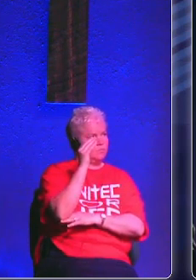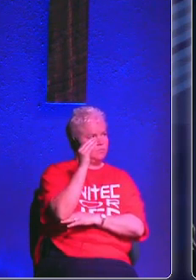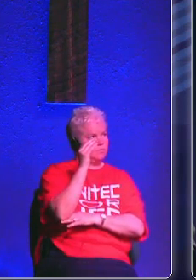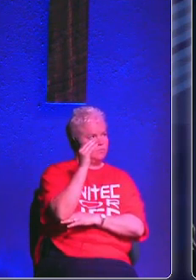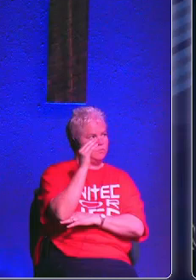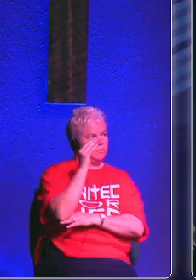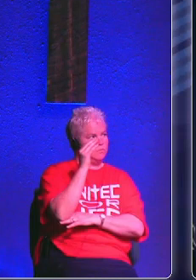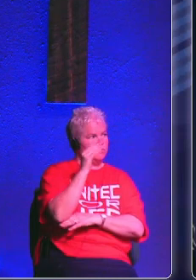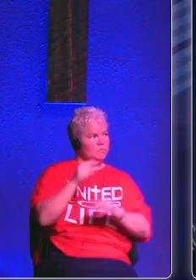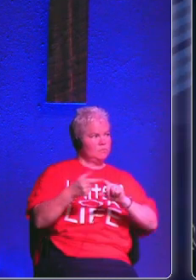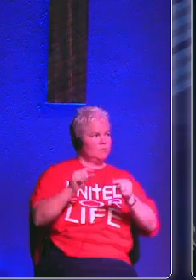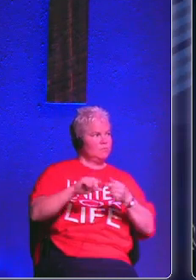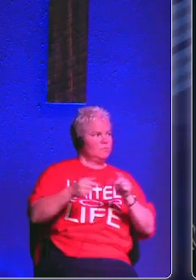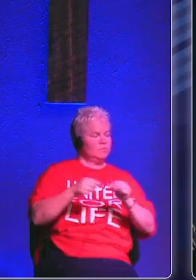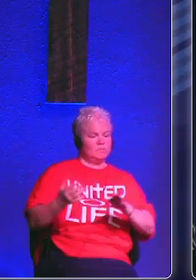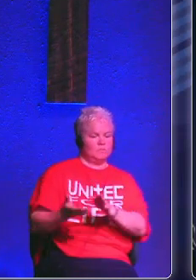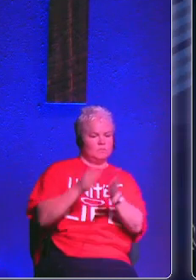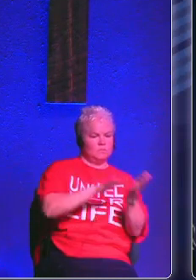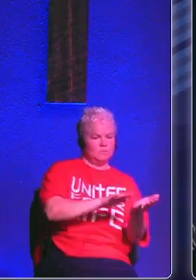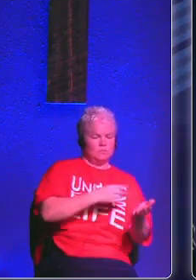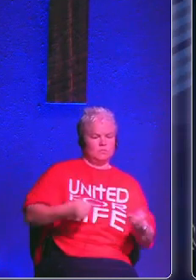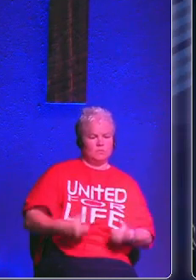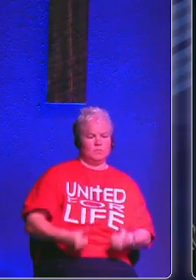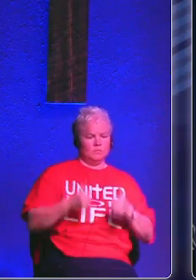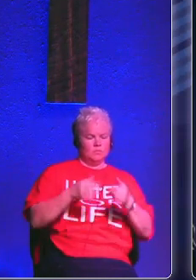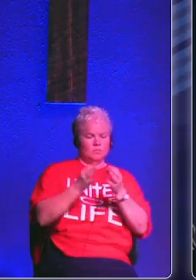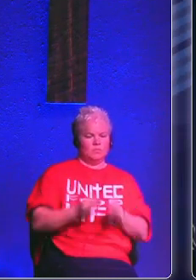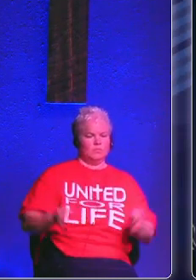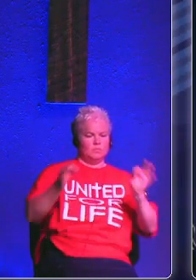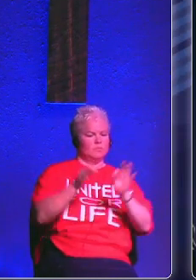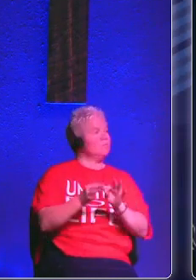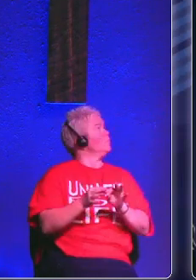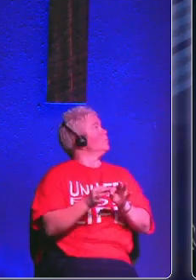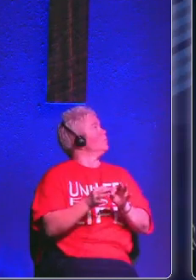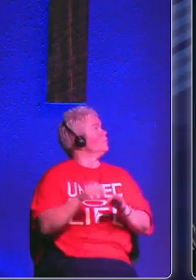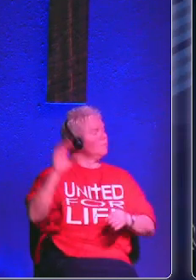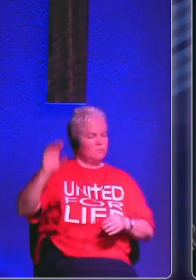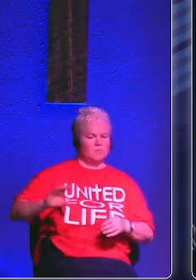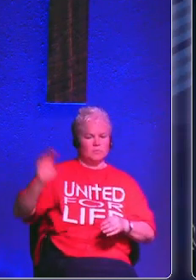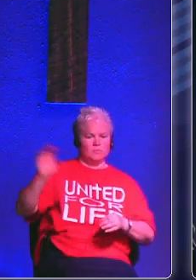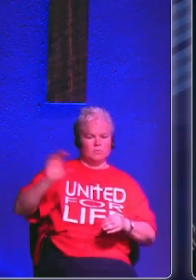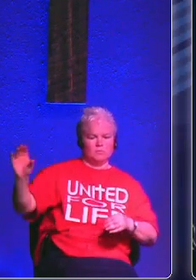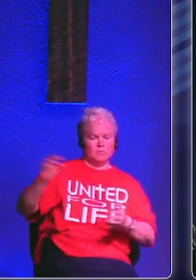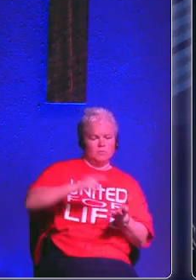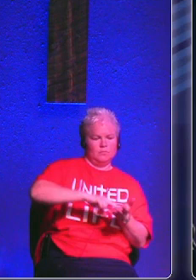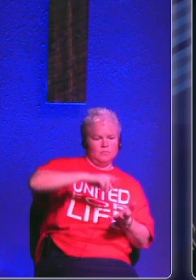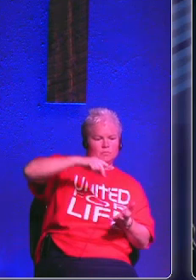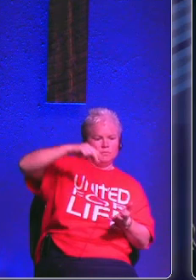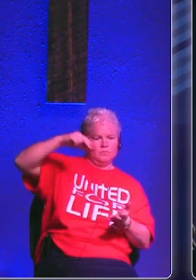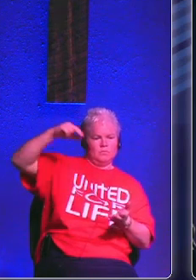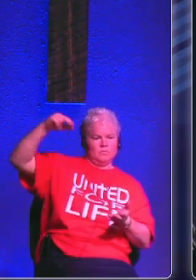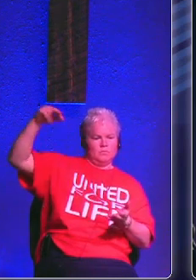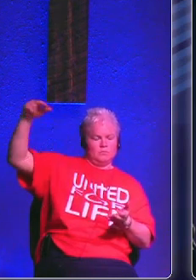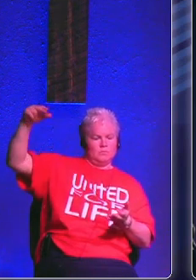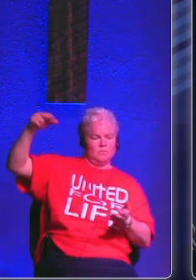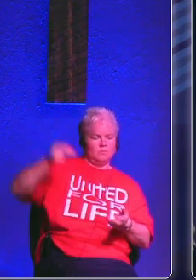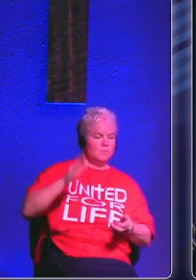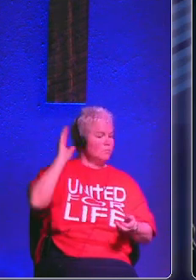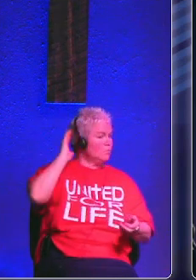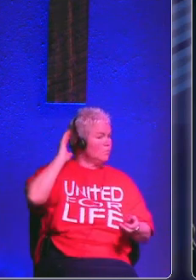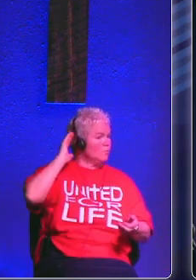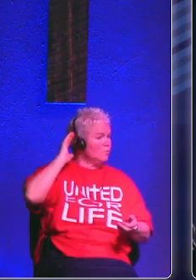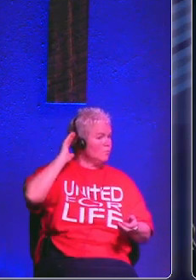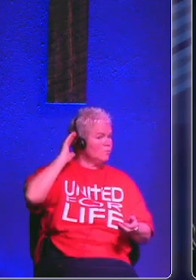these couple messages is Death and Life, the Vital Importance of the Cross and the Resurrection. How many of you guys